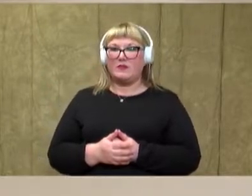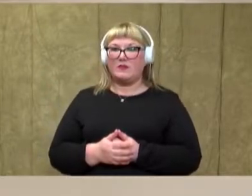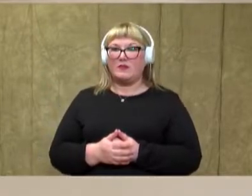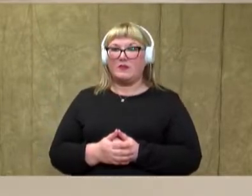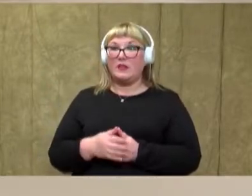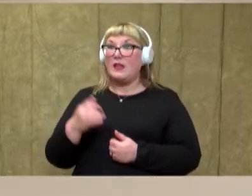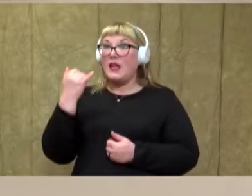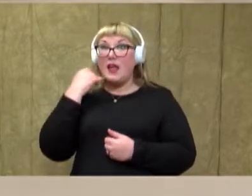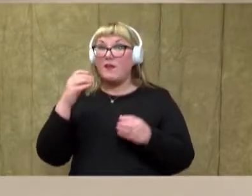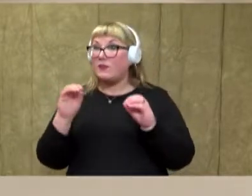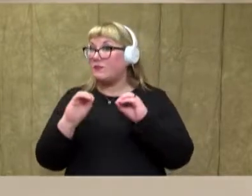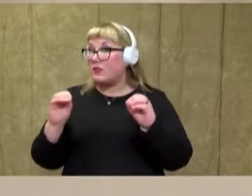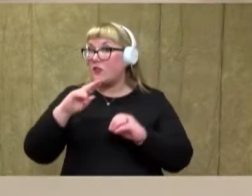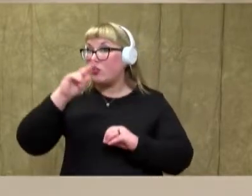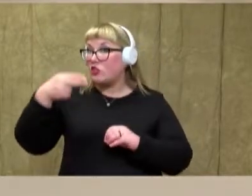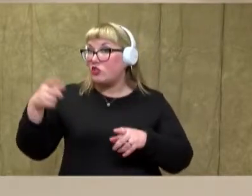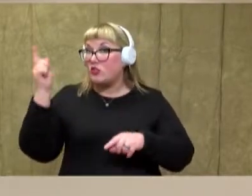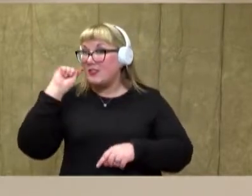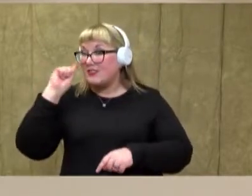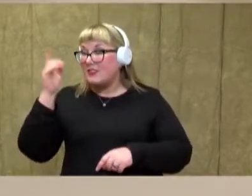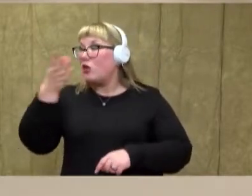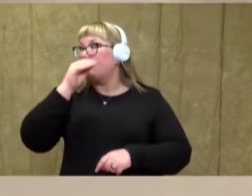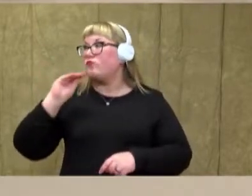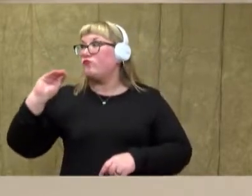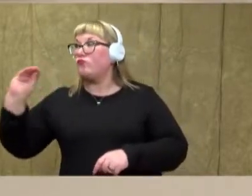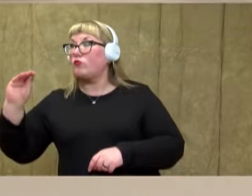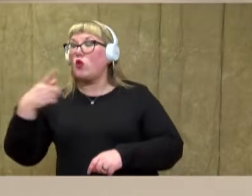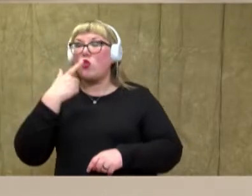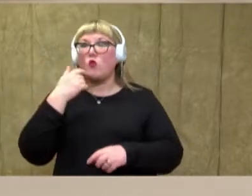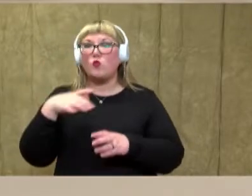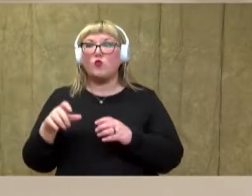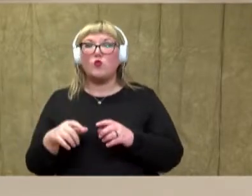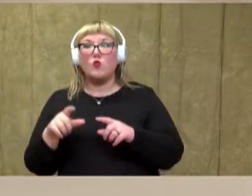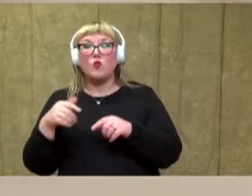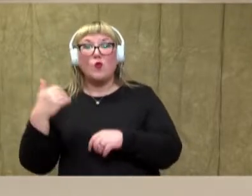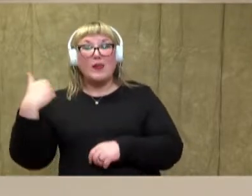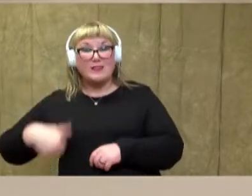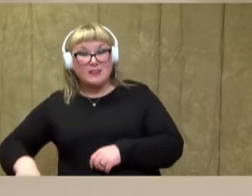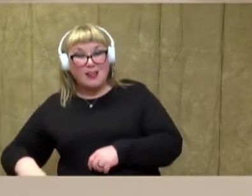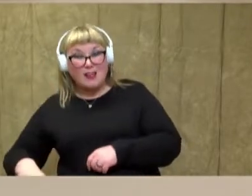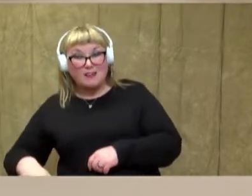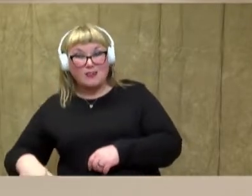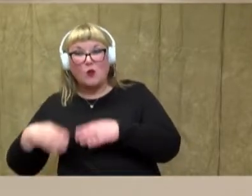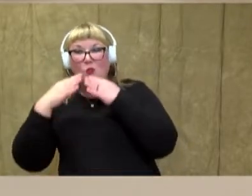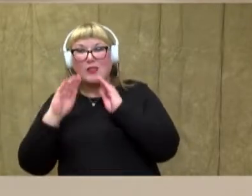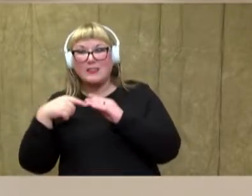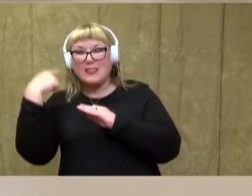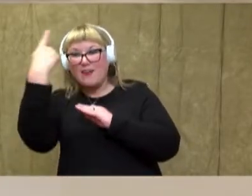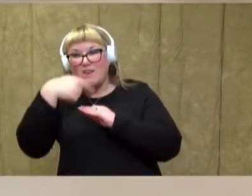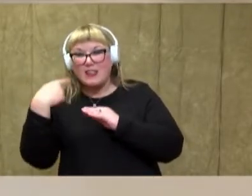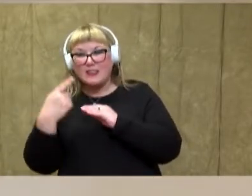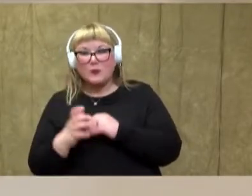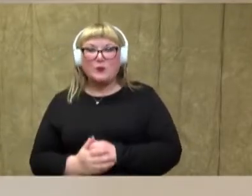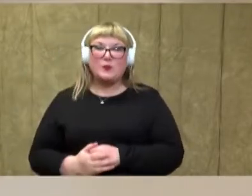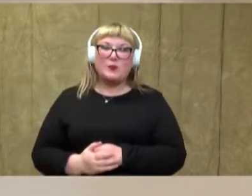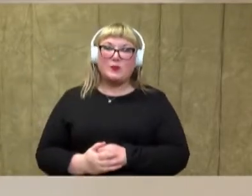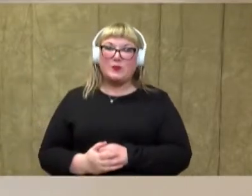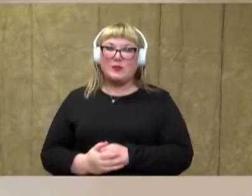it does not have the sound, it goes over to the red side where we see our sad face. Let's try this one.